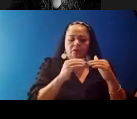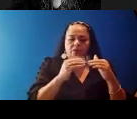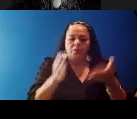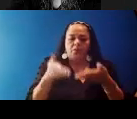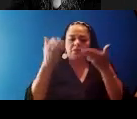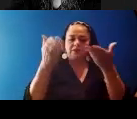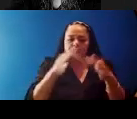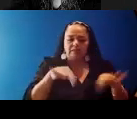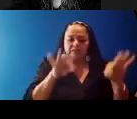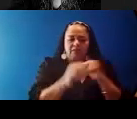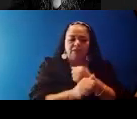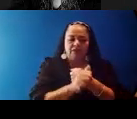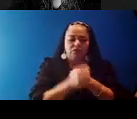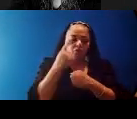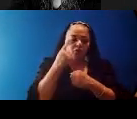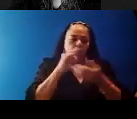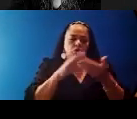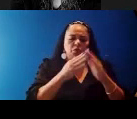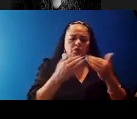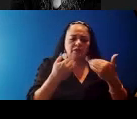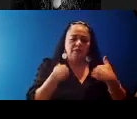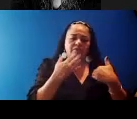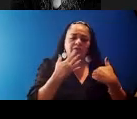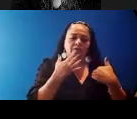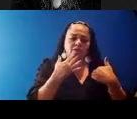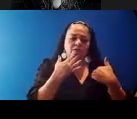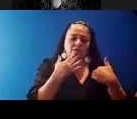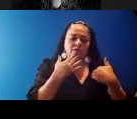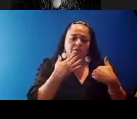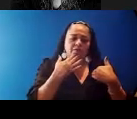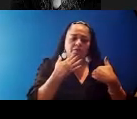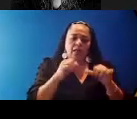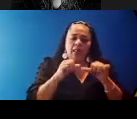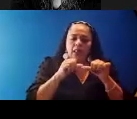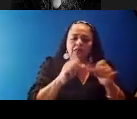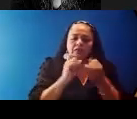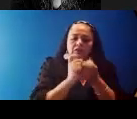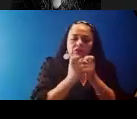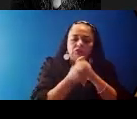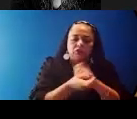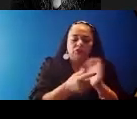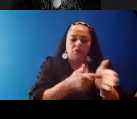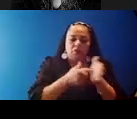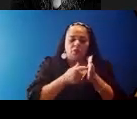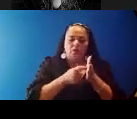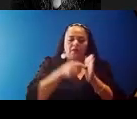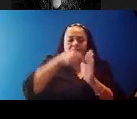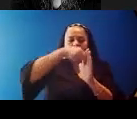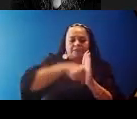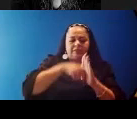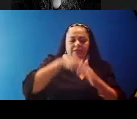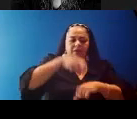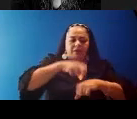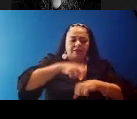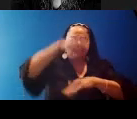lasting solutions for change require deep dives into the local, institutional, and community cultural norms